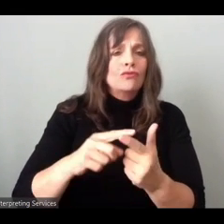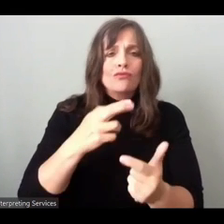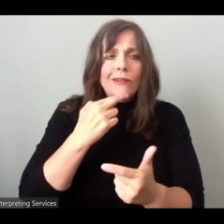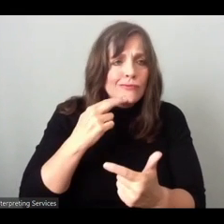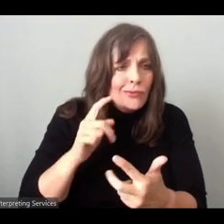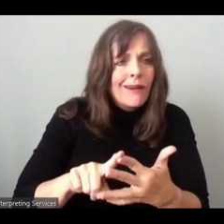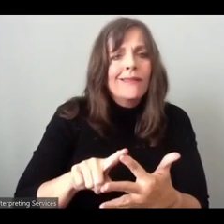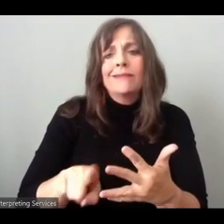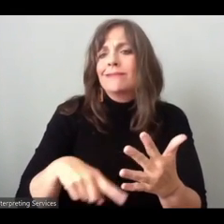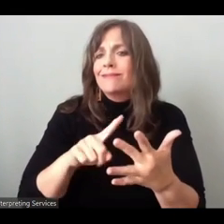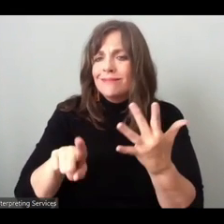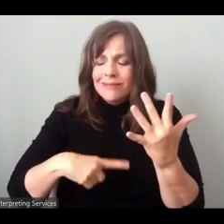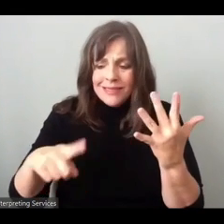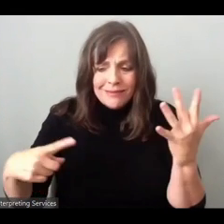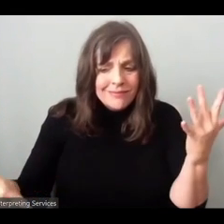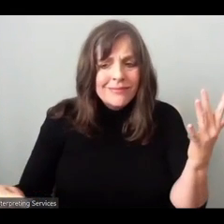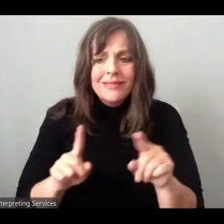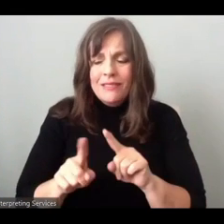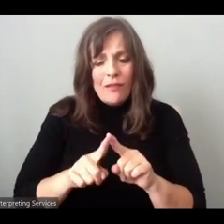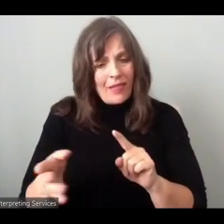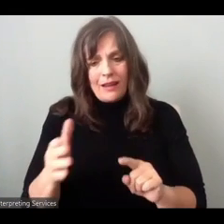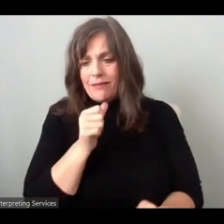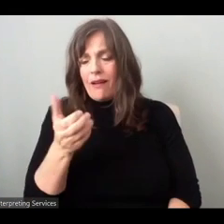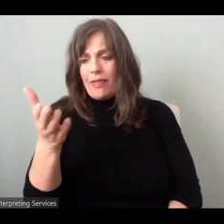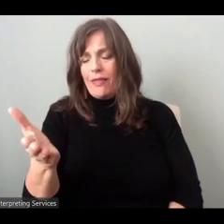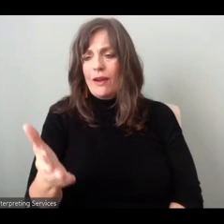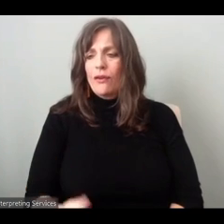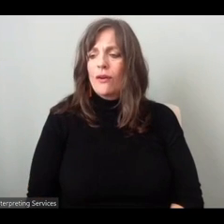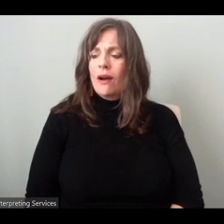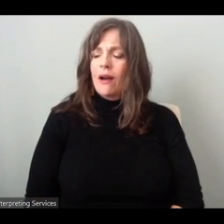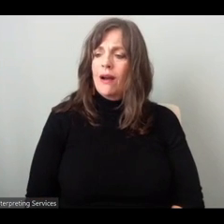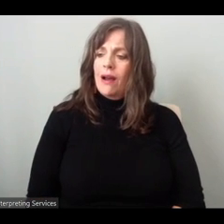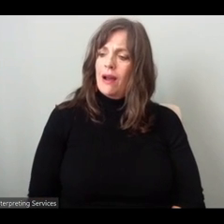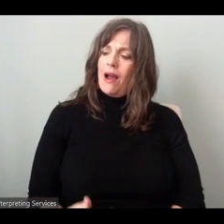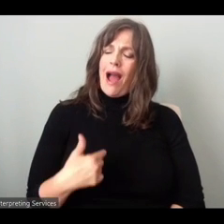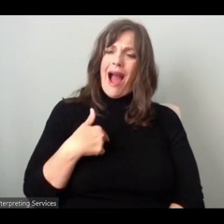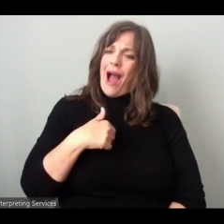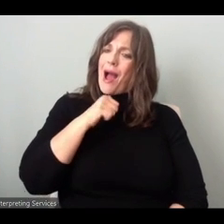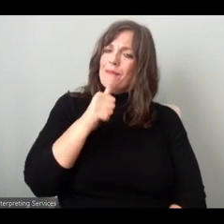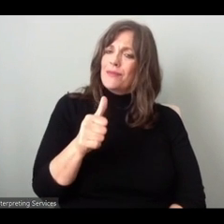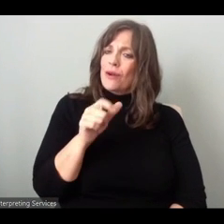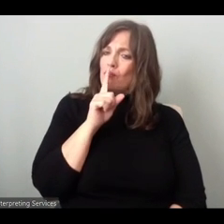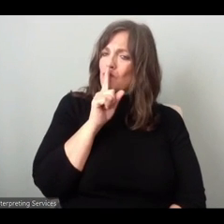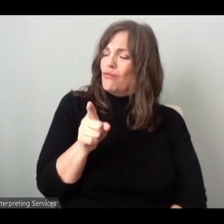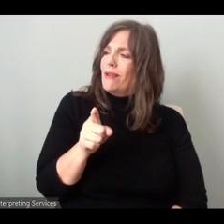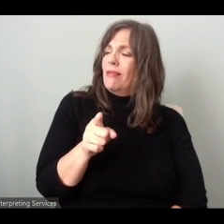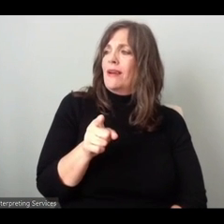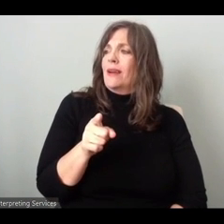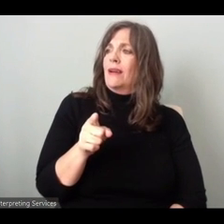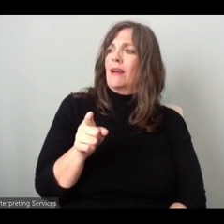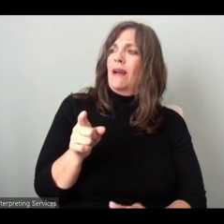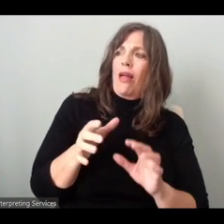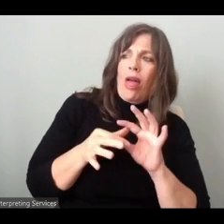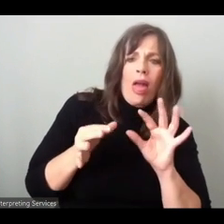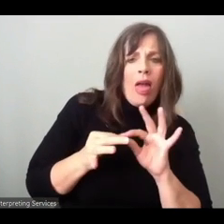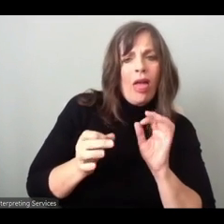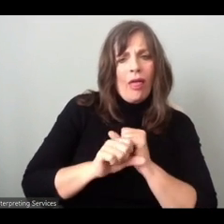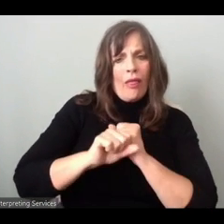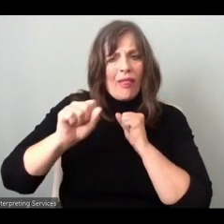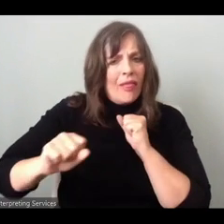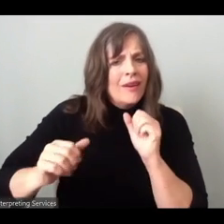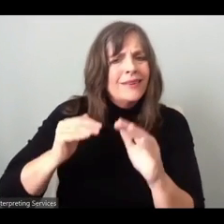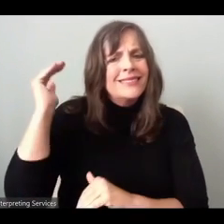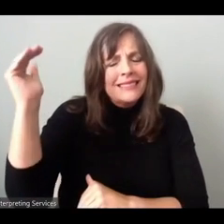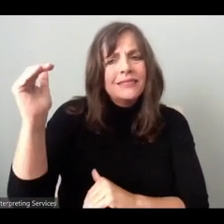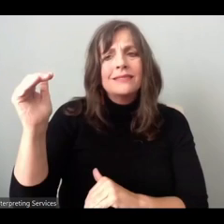bold strategies. My intent, just to be really candid, is around this civic recovery concept to try to raise like something on the magnitude of